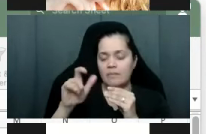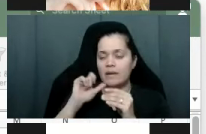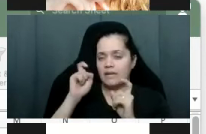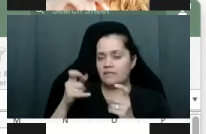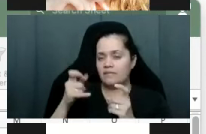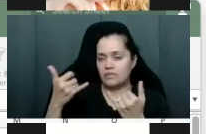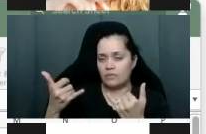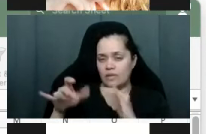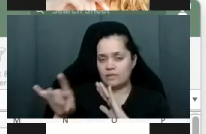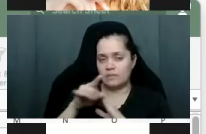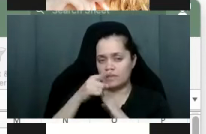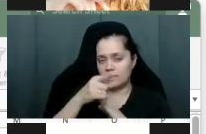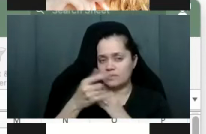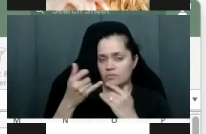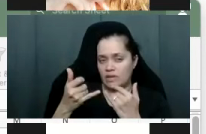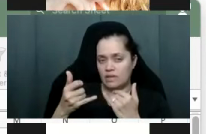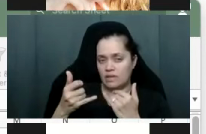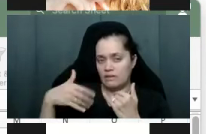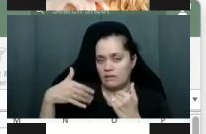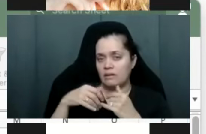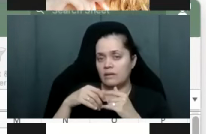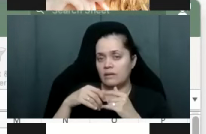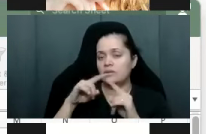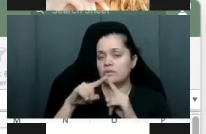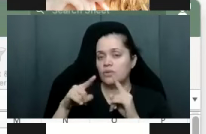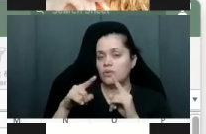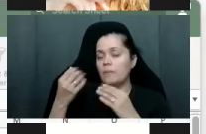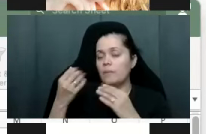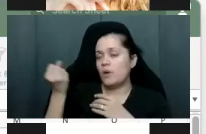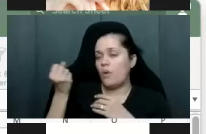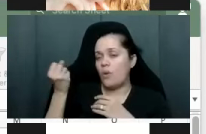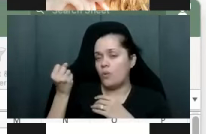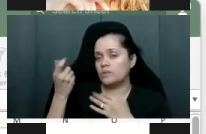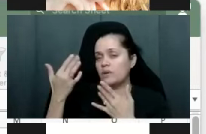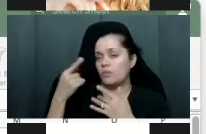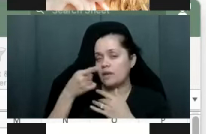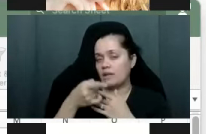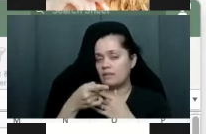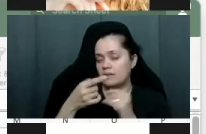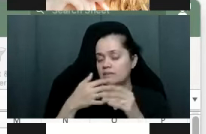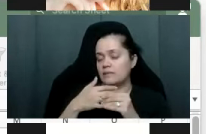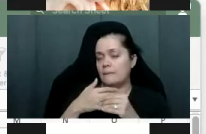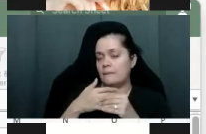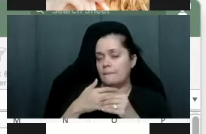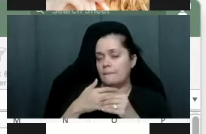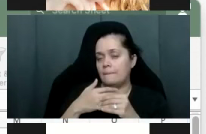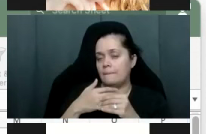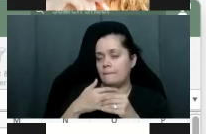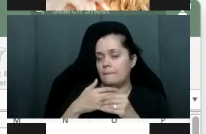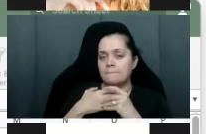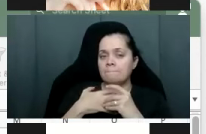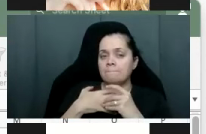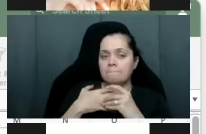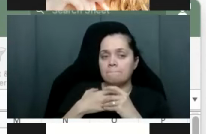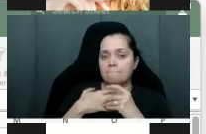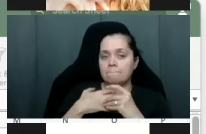to pick this one. So we're going to wait on this sign-up sheet.